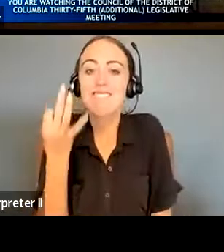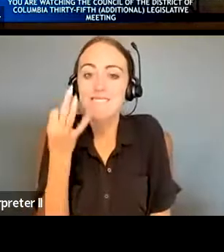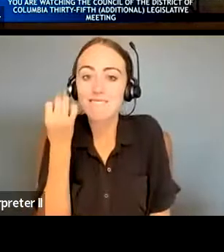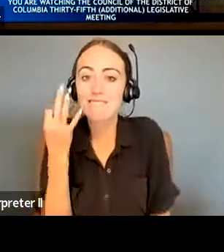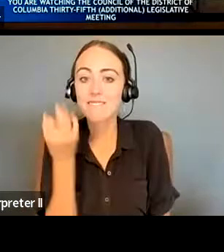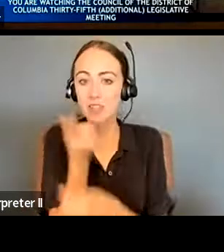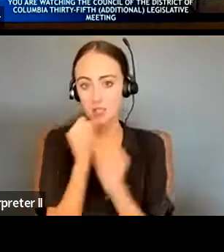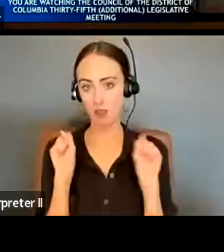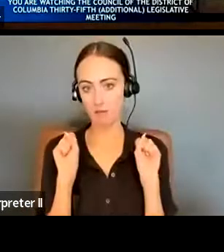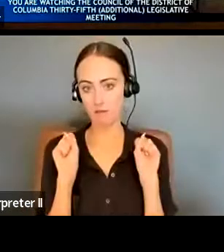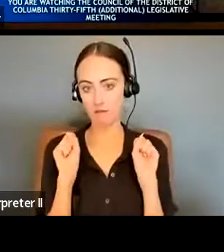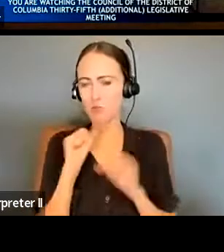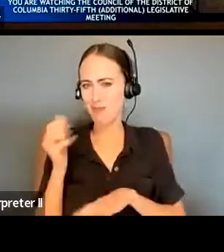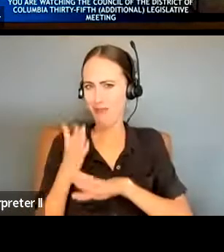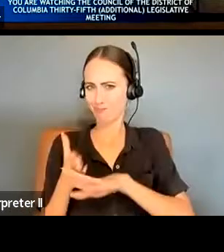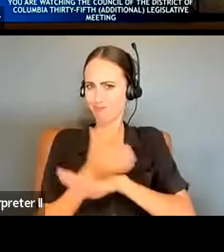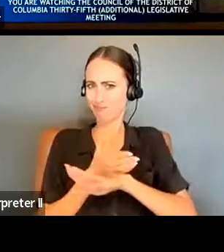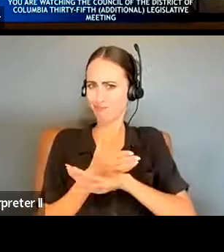danger.